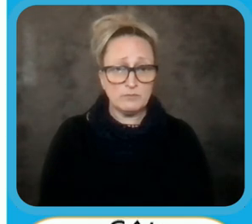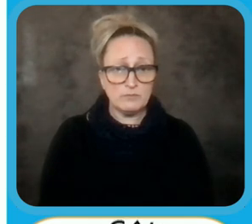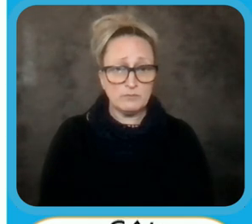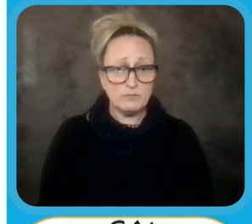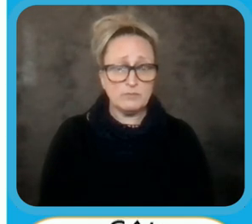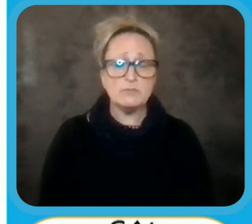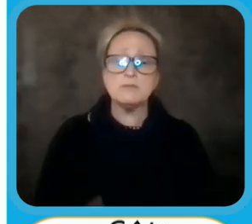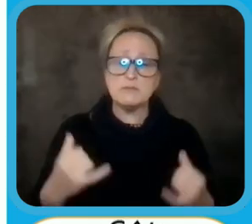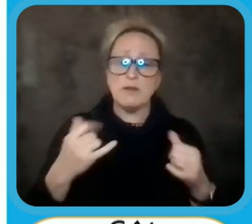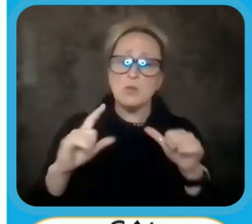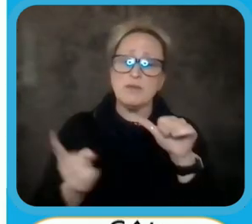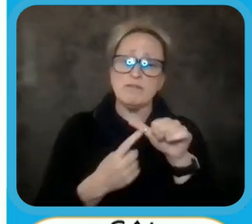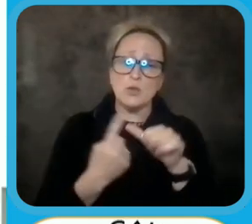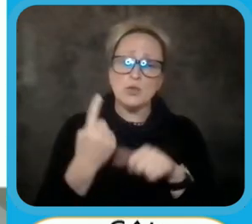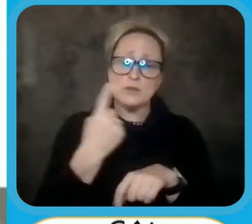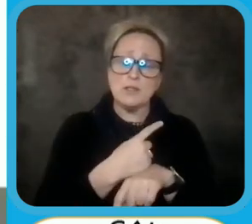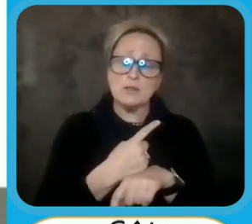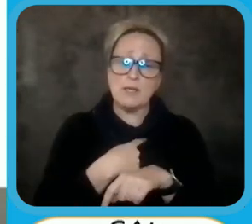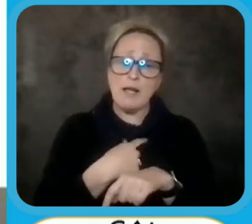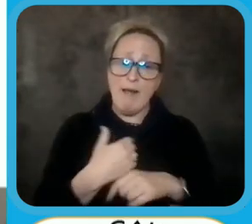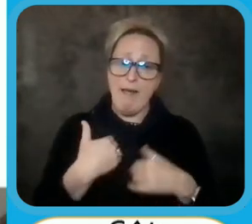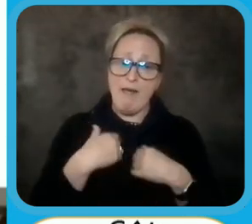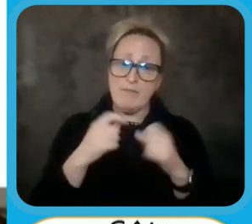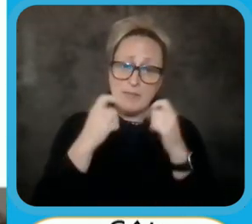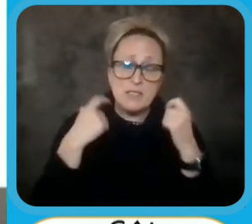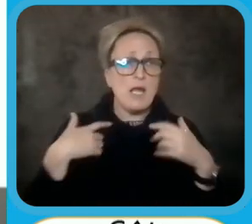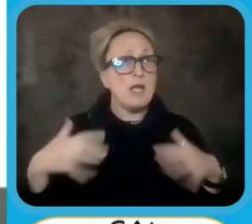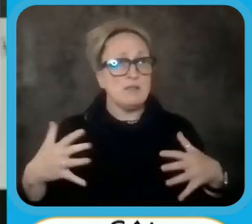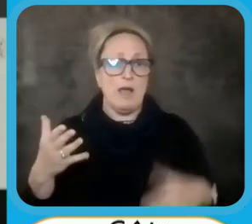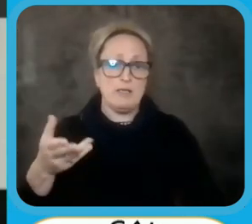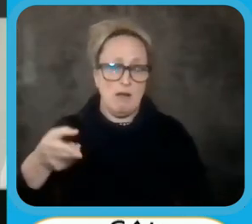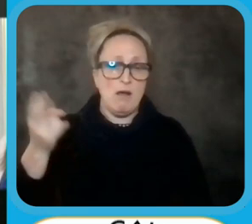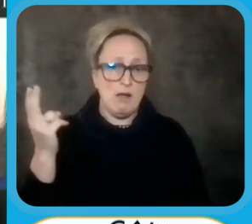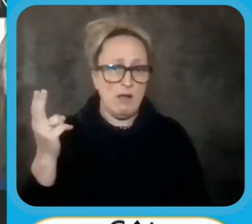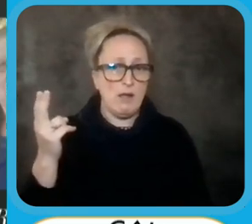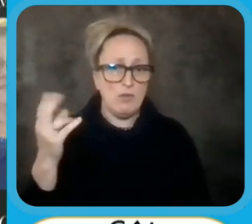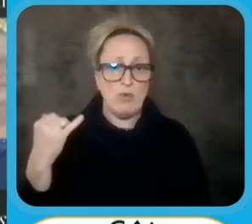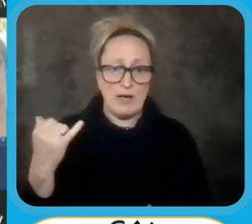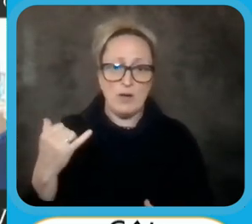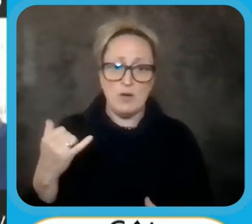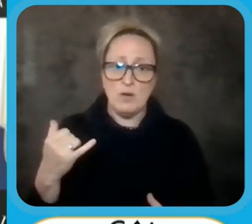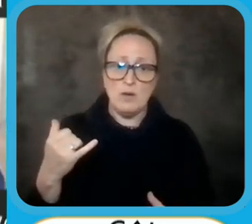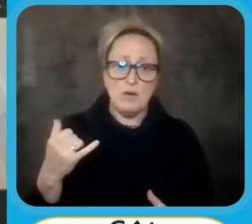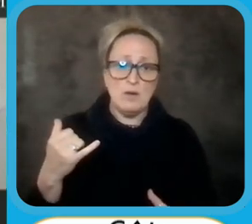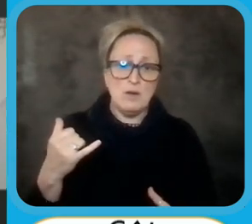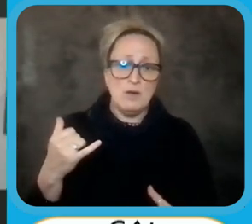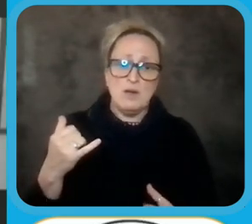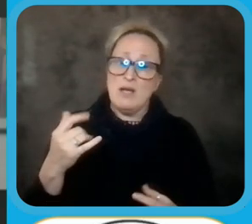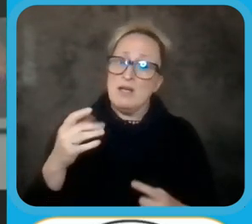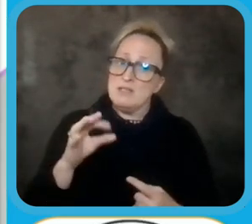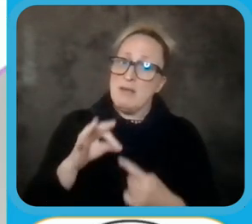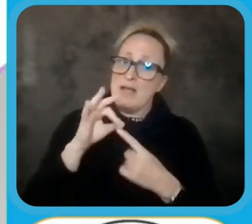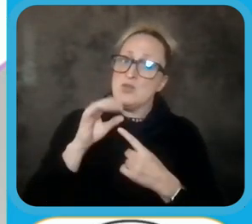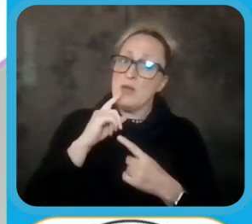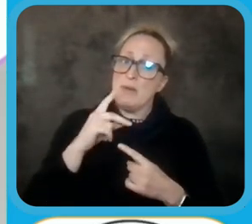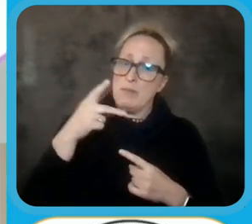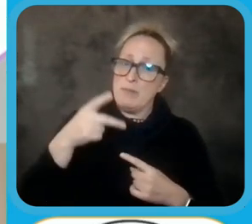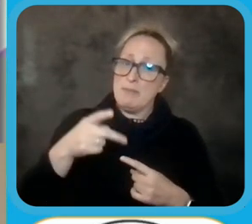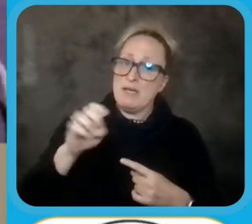Today was the first day I had my mask. Anxiety is high right now, especially with the issue about